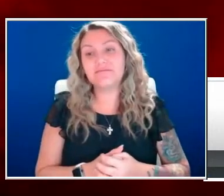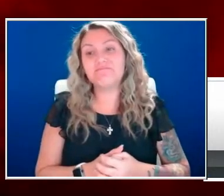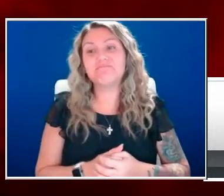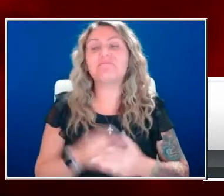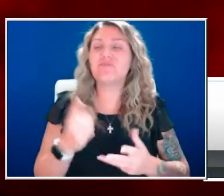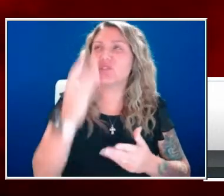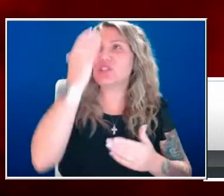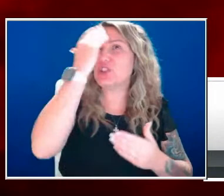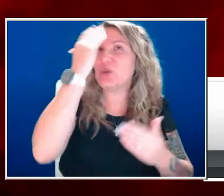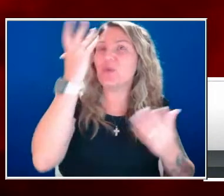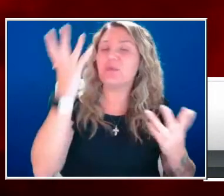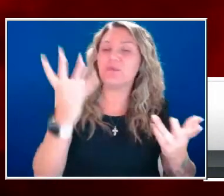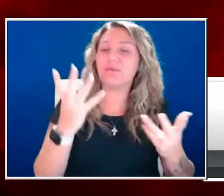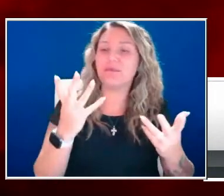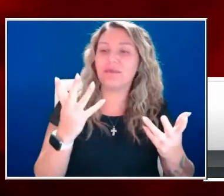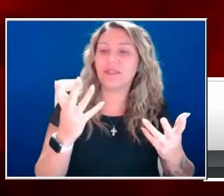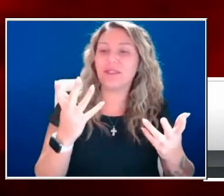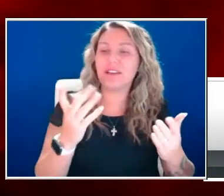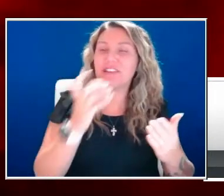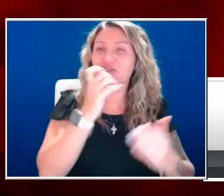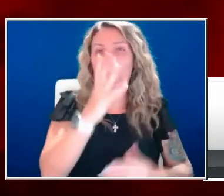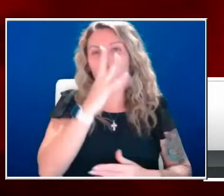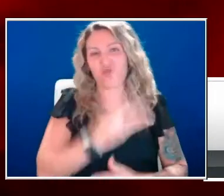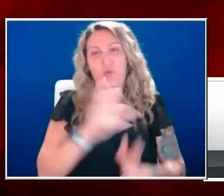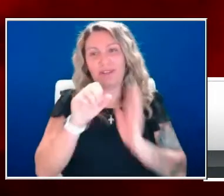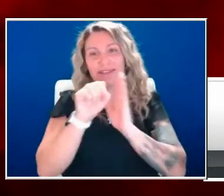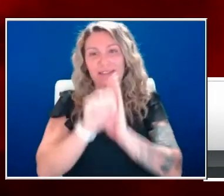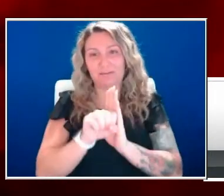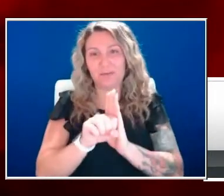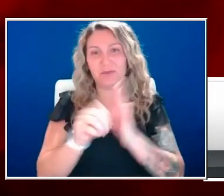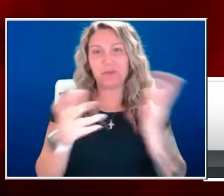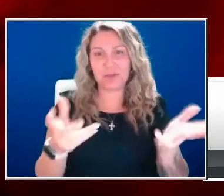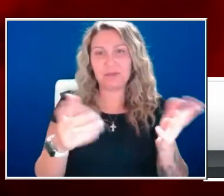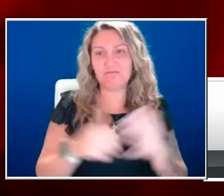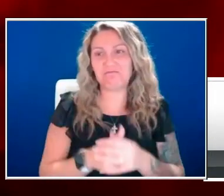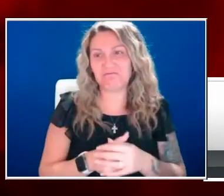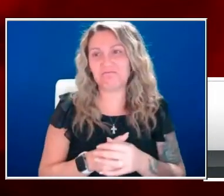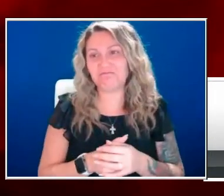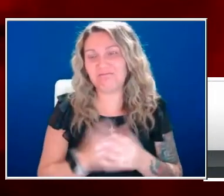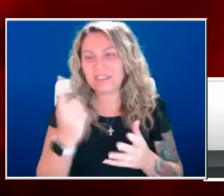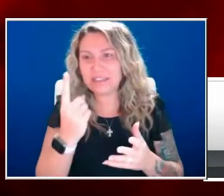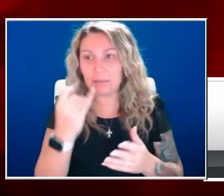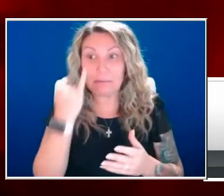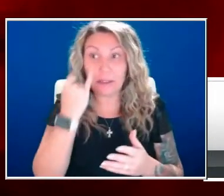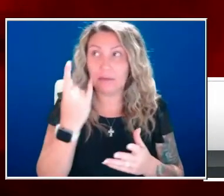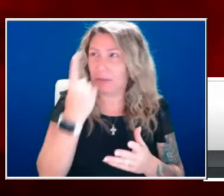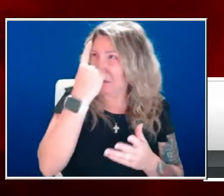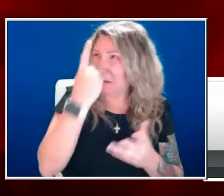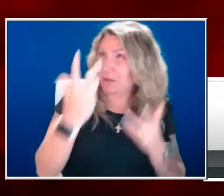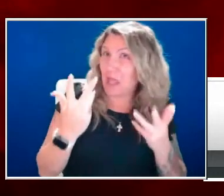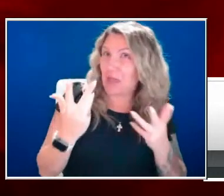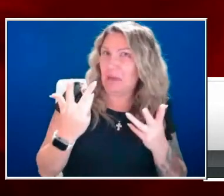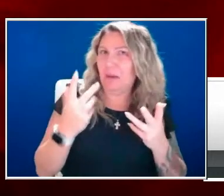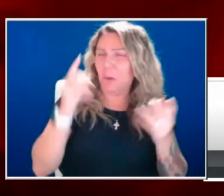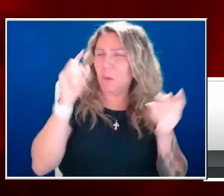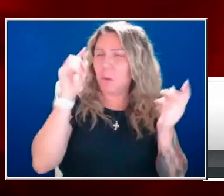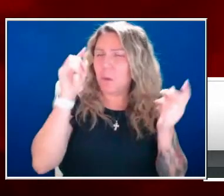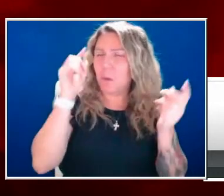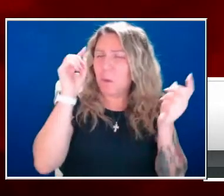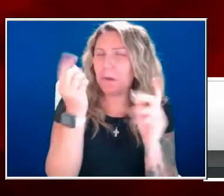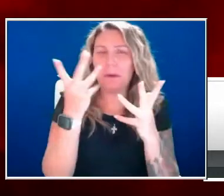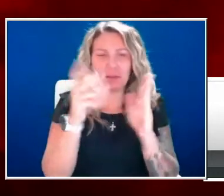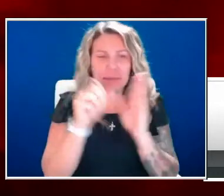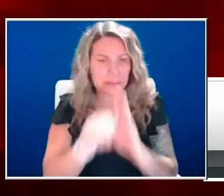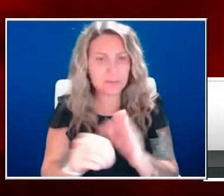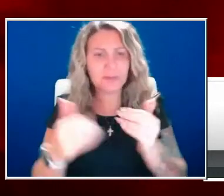just don't ignore the symptoms. I mean, if it's something that you think you might have, then go straight to the hospital.